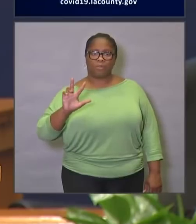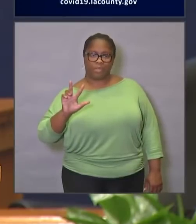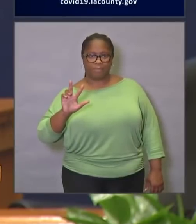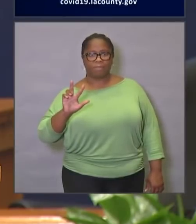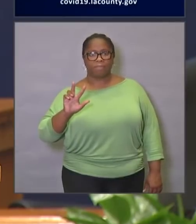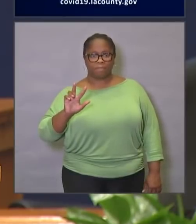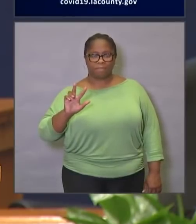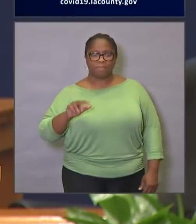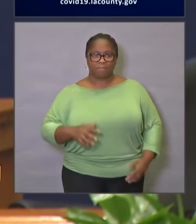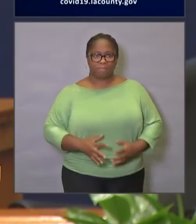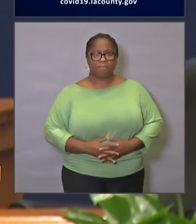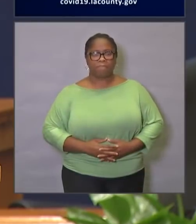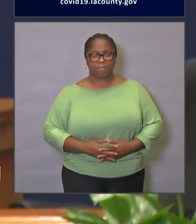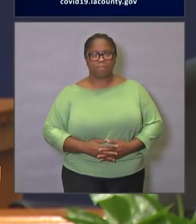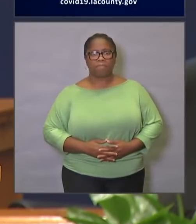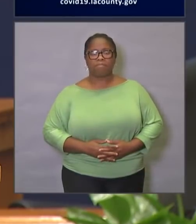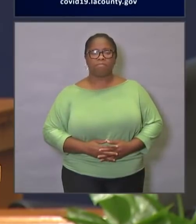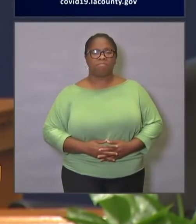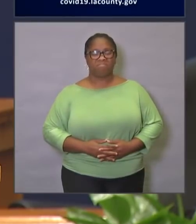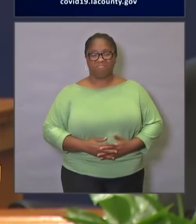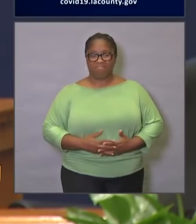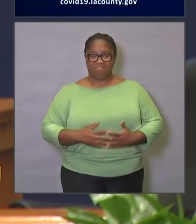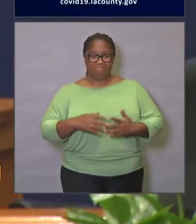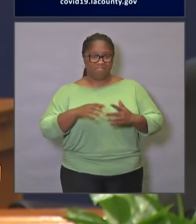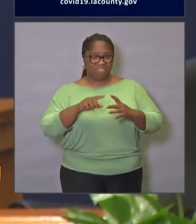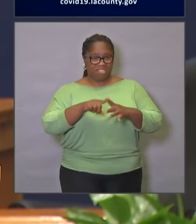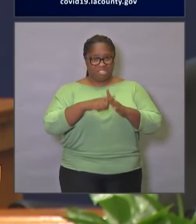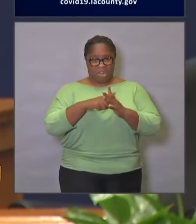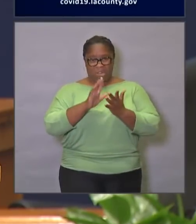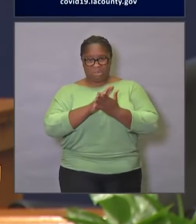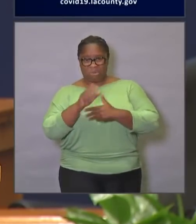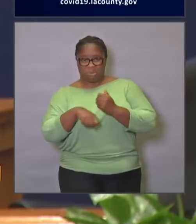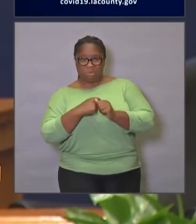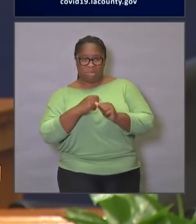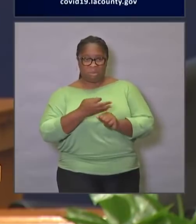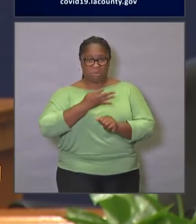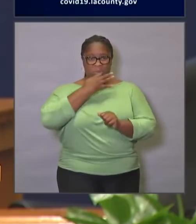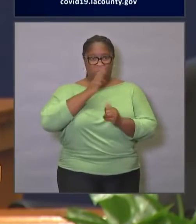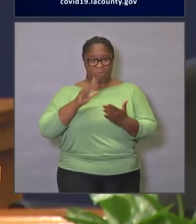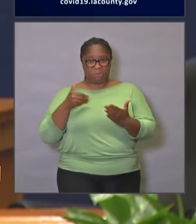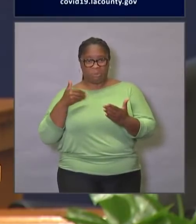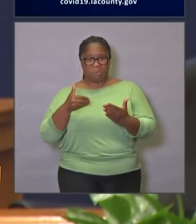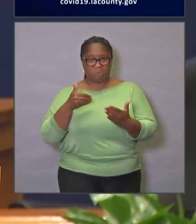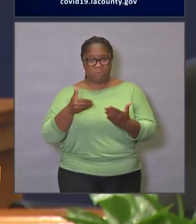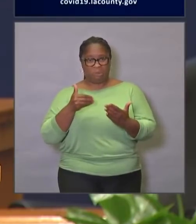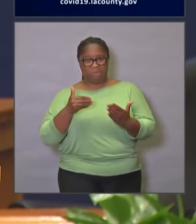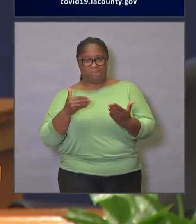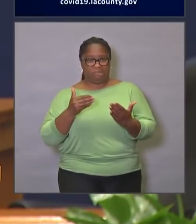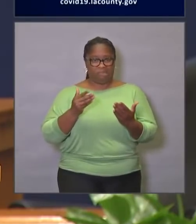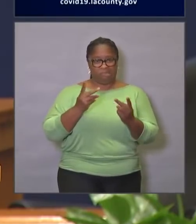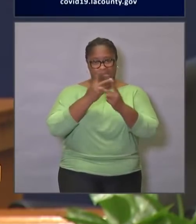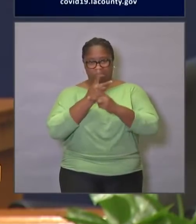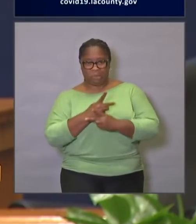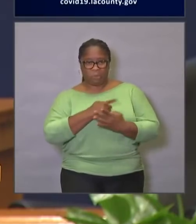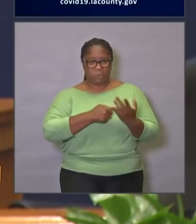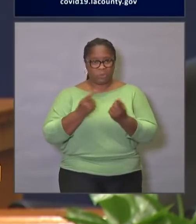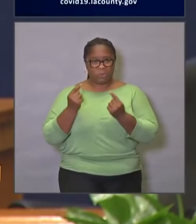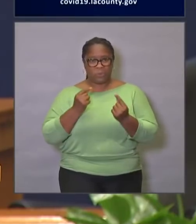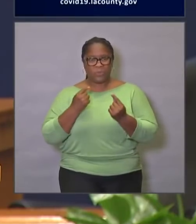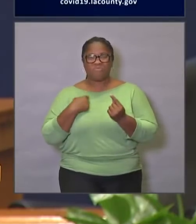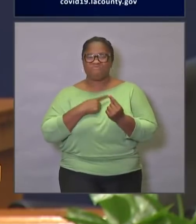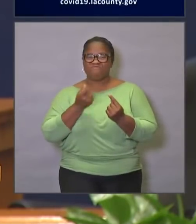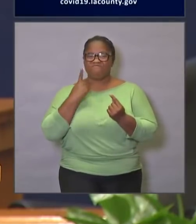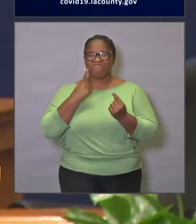888-922-4453. As we navigate the beginning of the school year, we're also recognizing that extended day programs are going to be needed